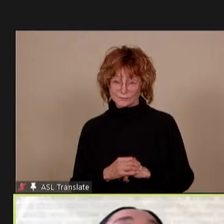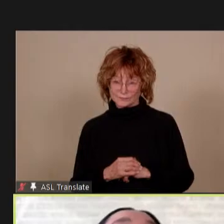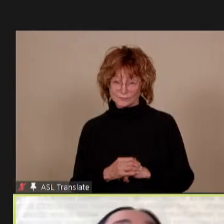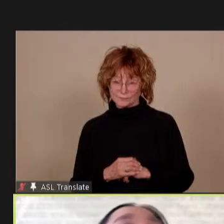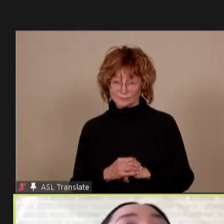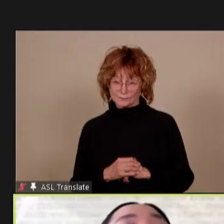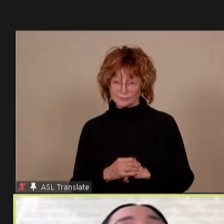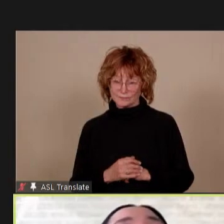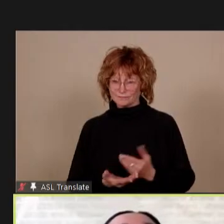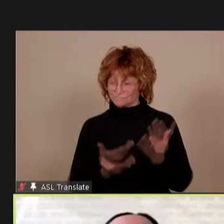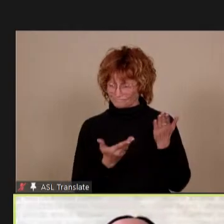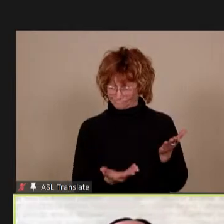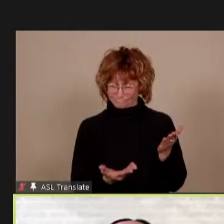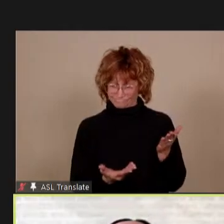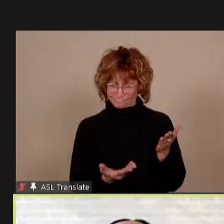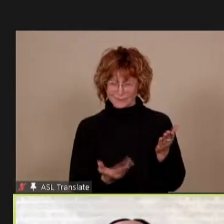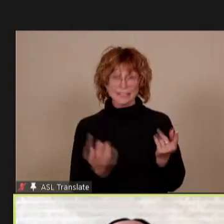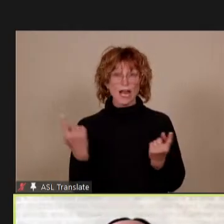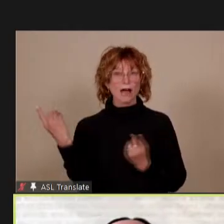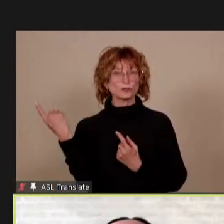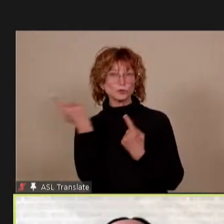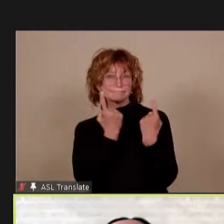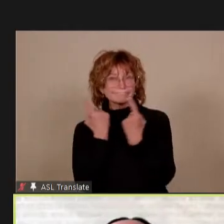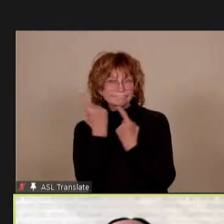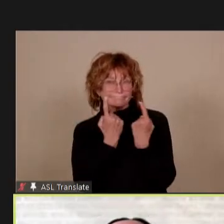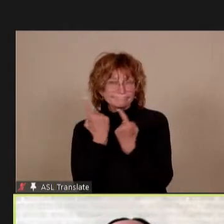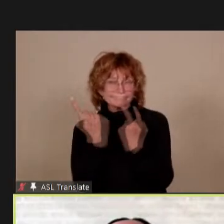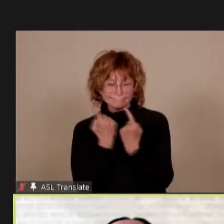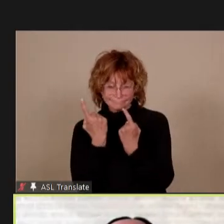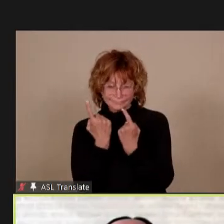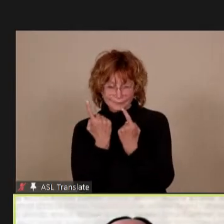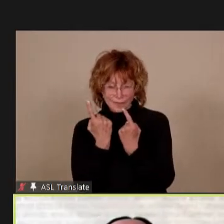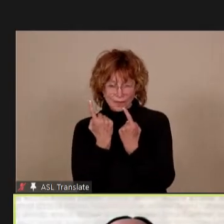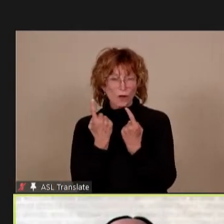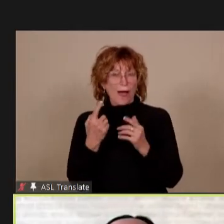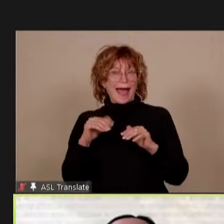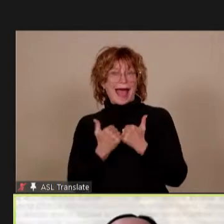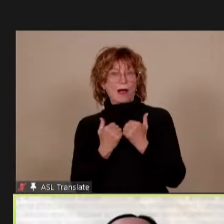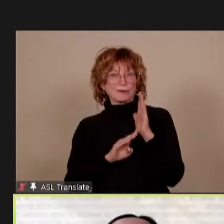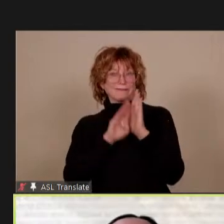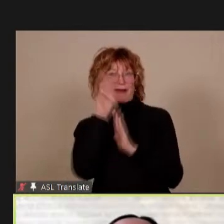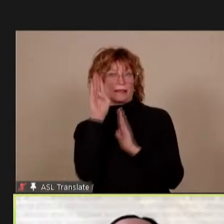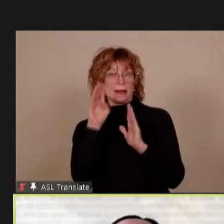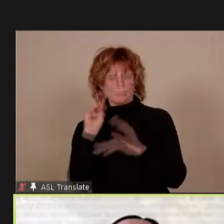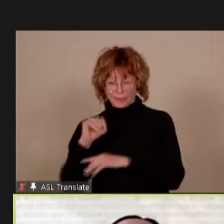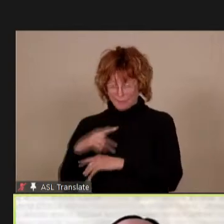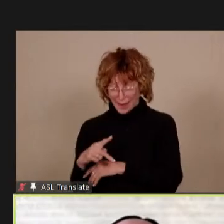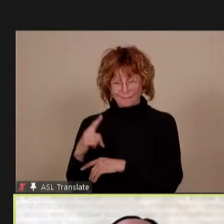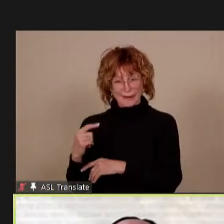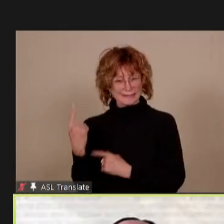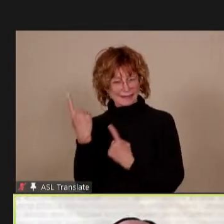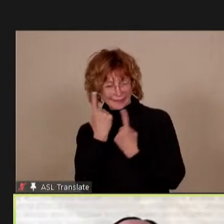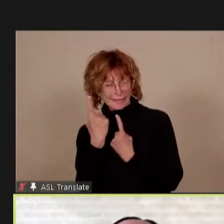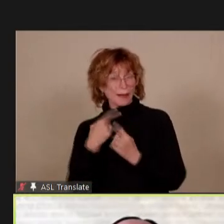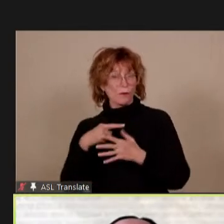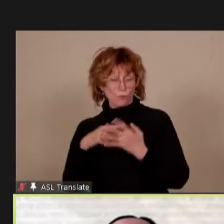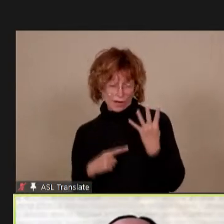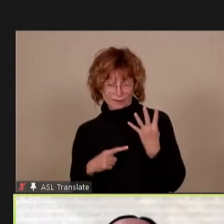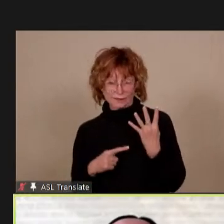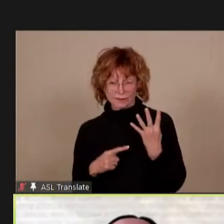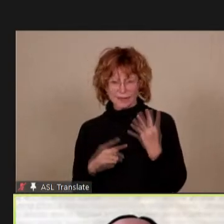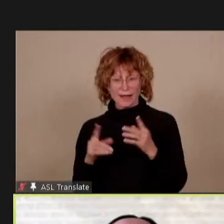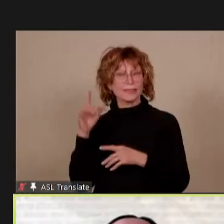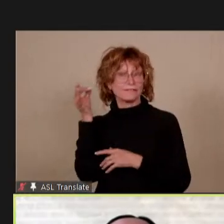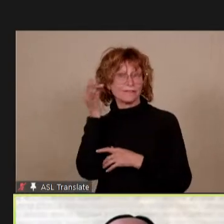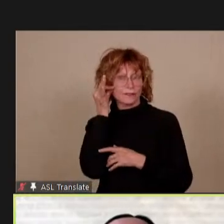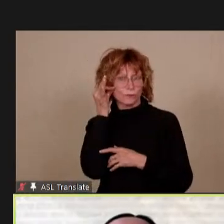Okay, and so again, the considerations for drawing the map, at least the preeminent considerations, are the federal